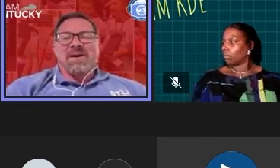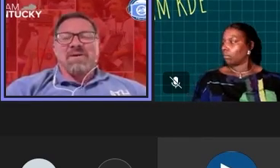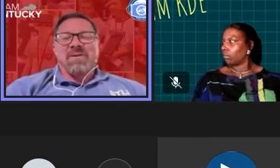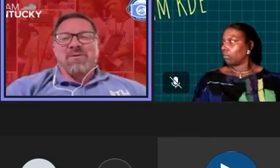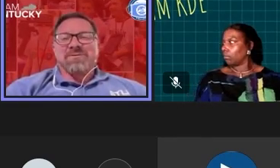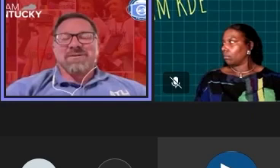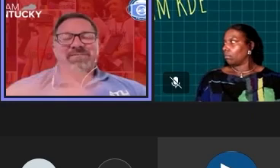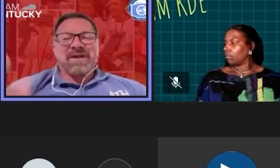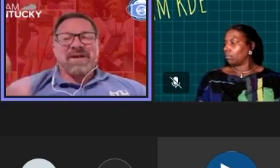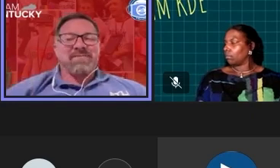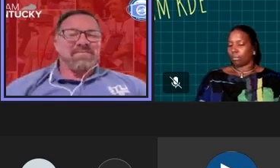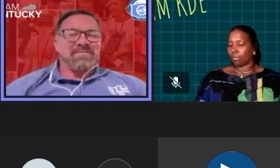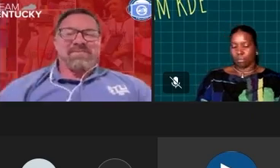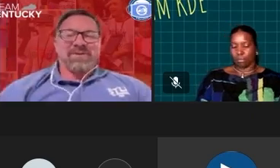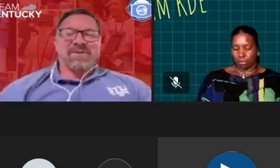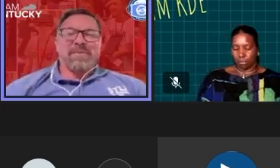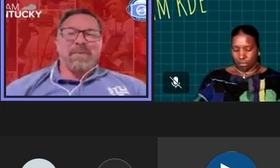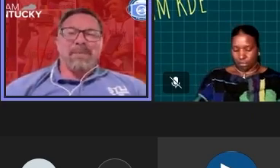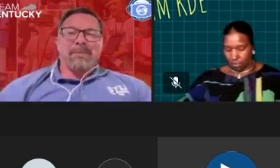with fiber on every pole. So